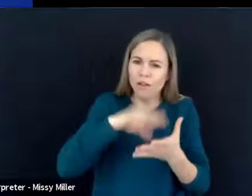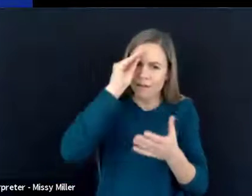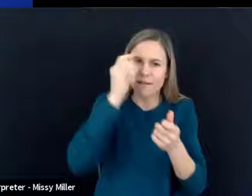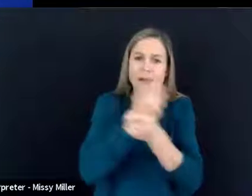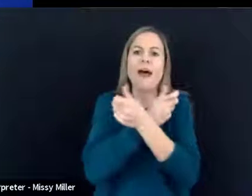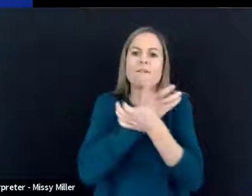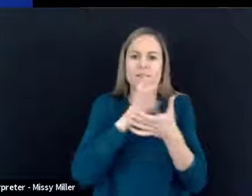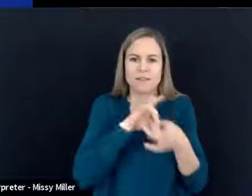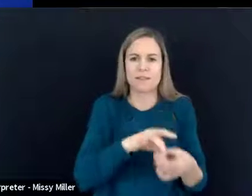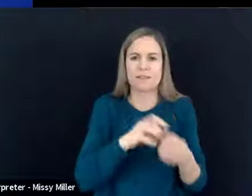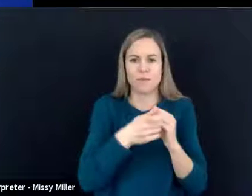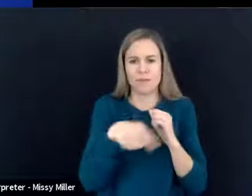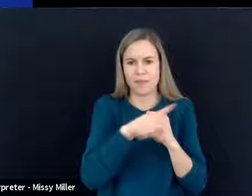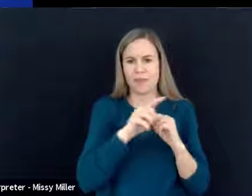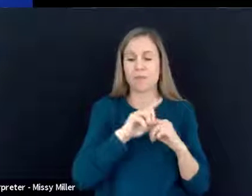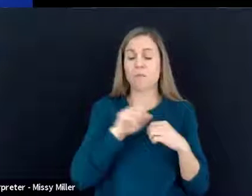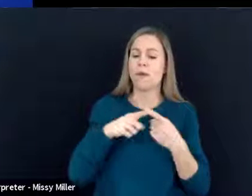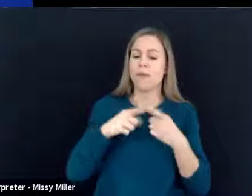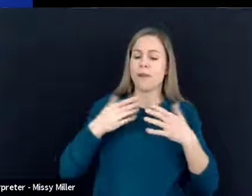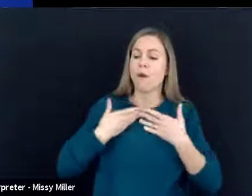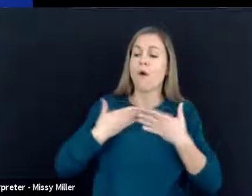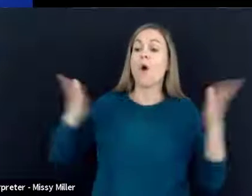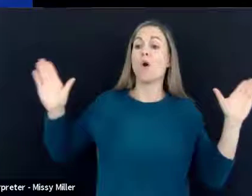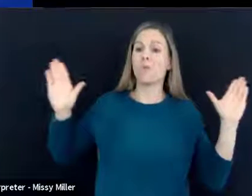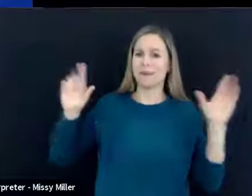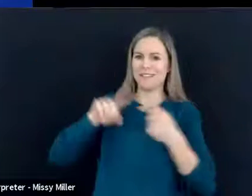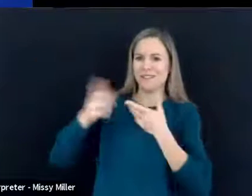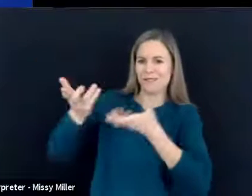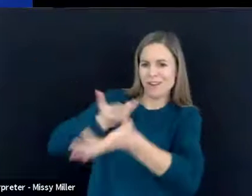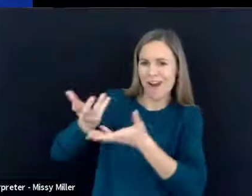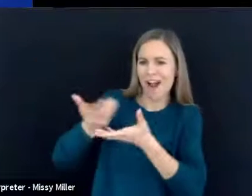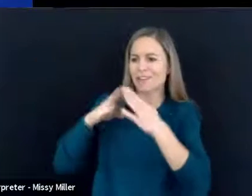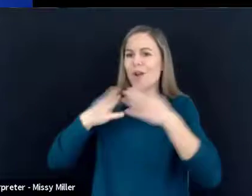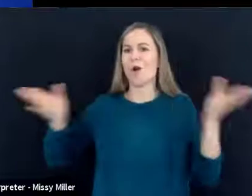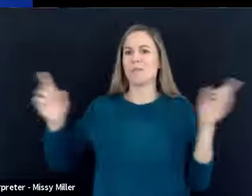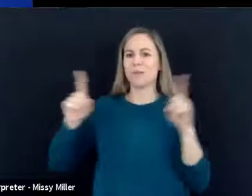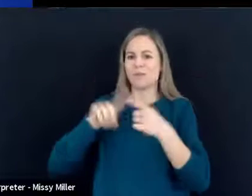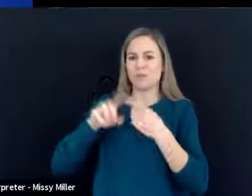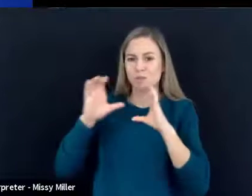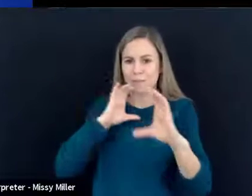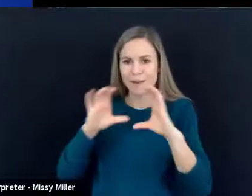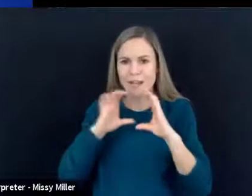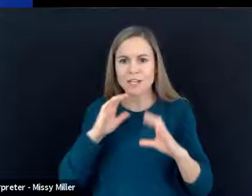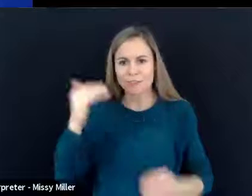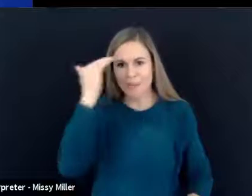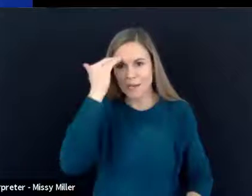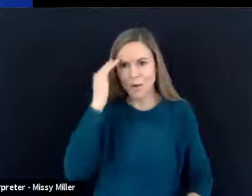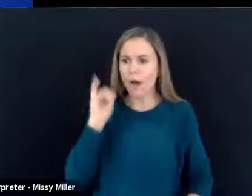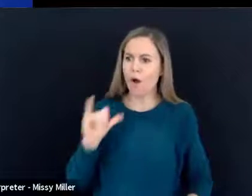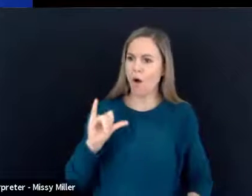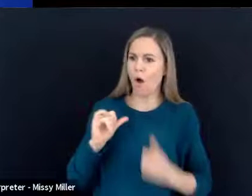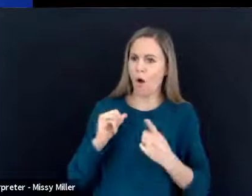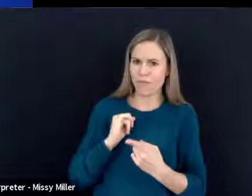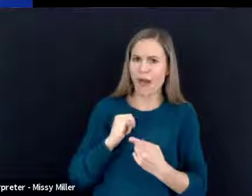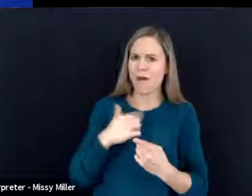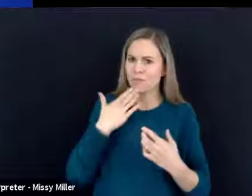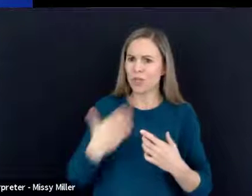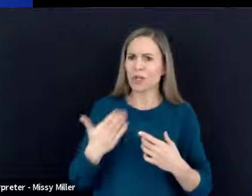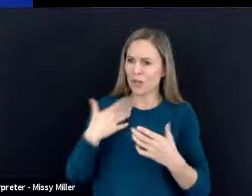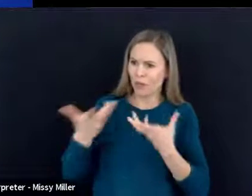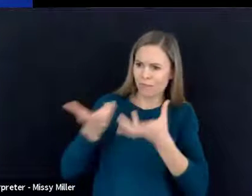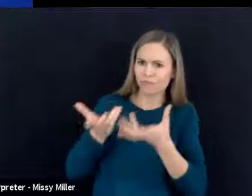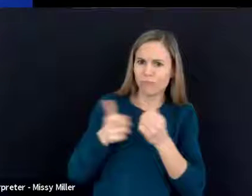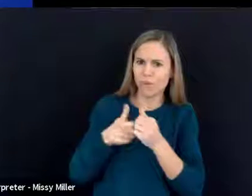to interaction, and most open to communication, because then you say, wow, they were really with it during that lesson and having a great